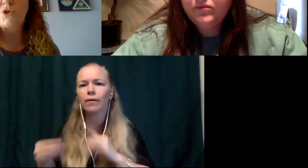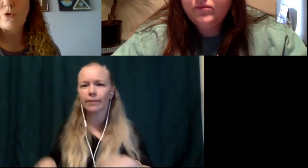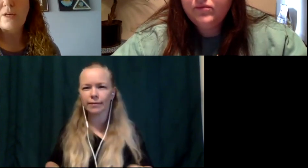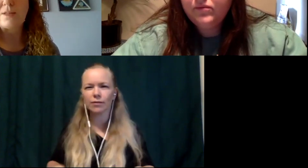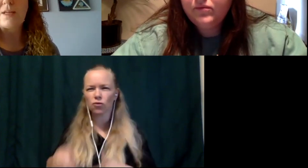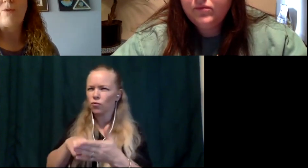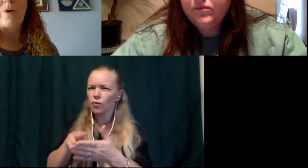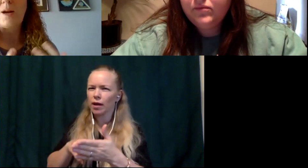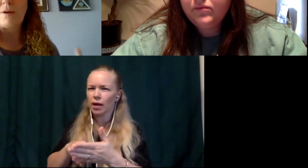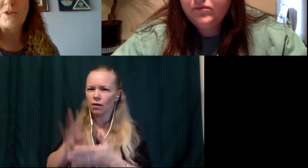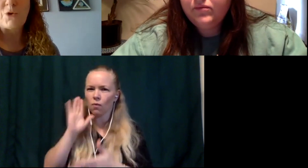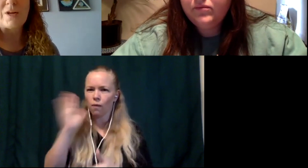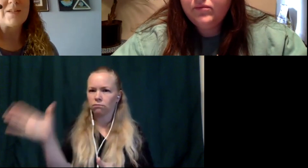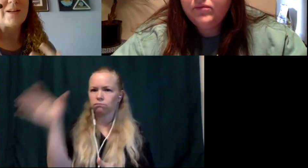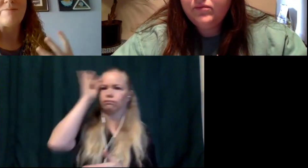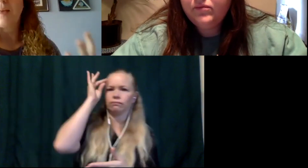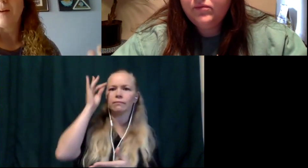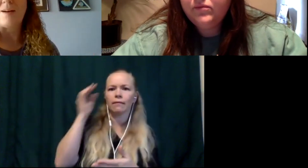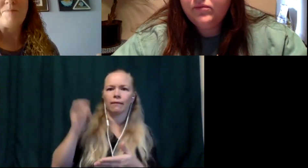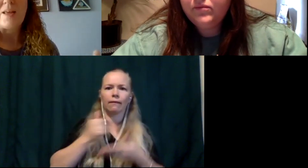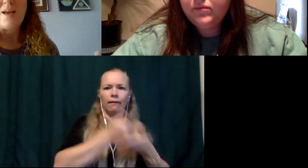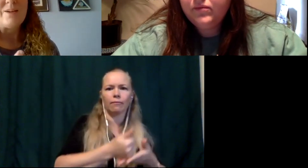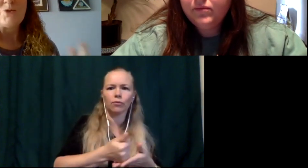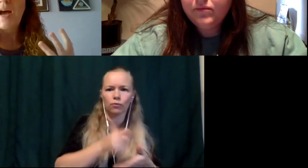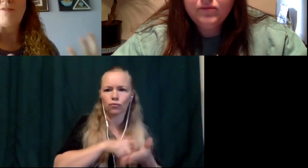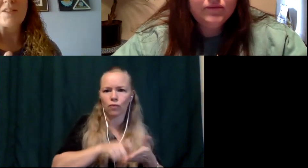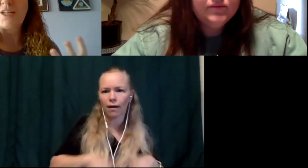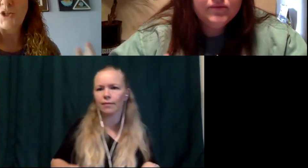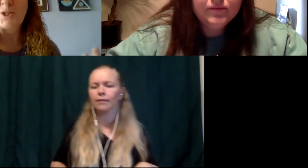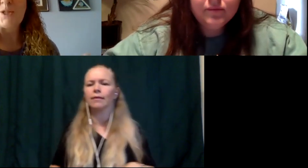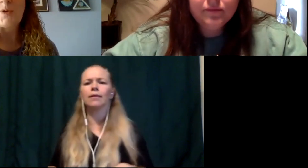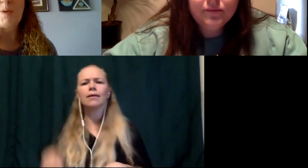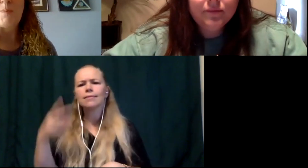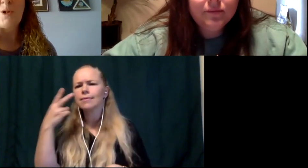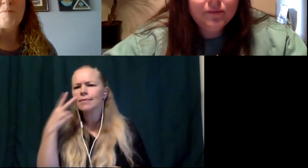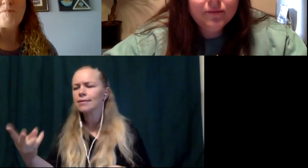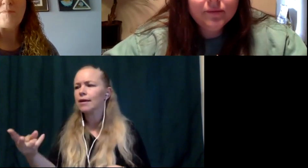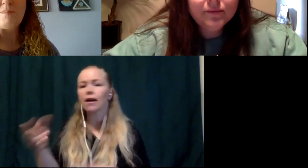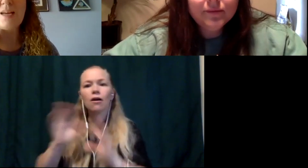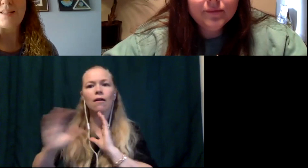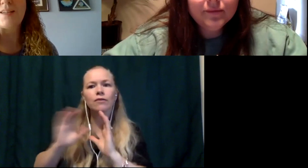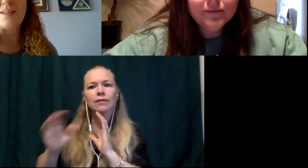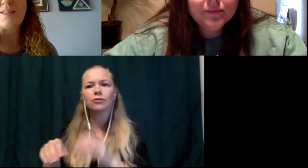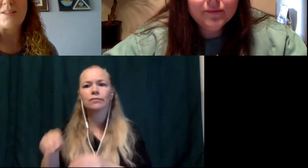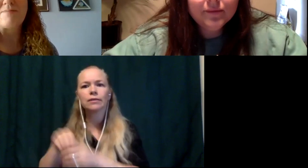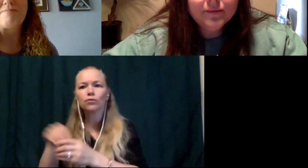tell stories and write about stories and do conversations between people.